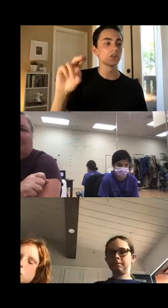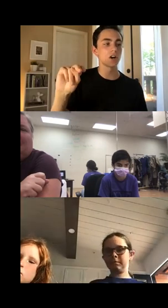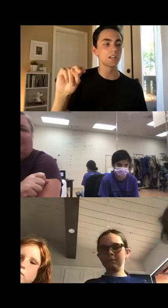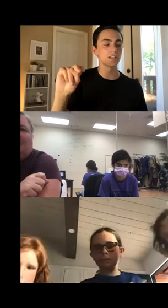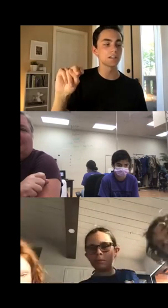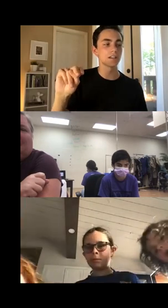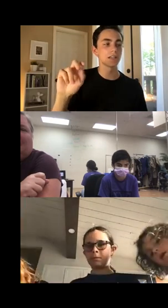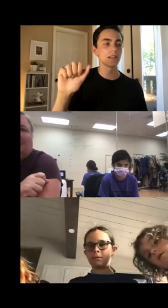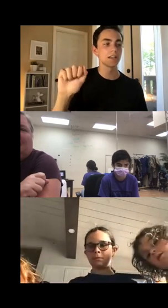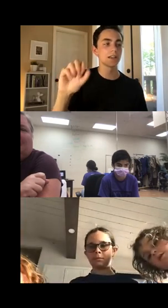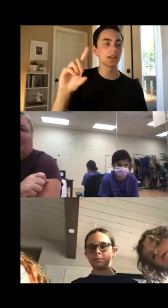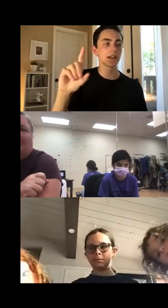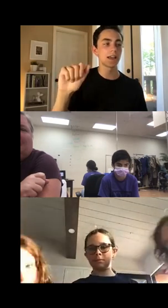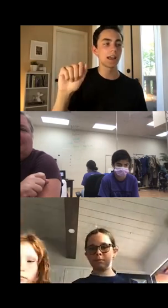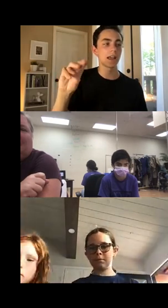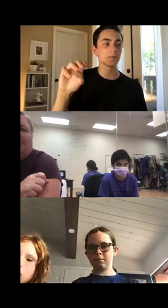Dawn,